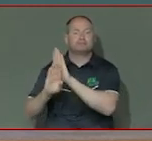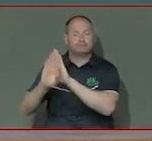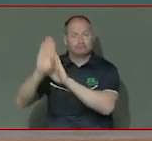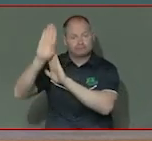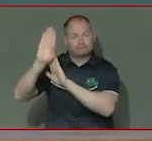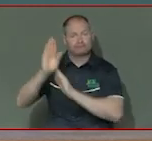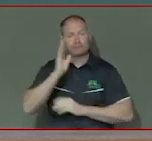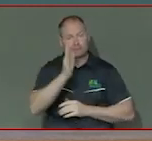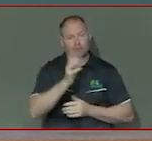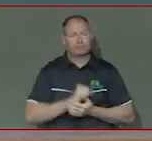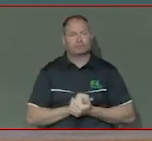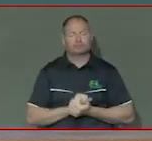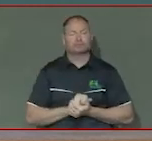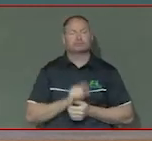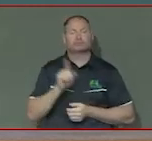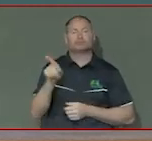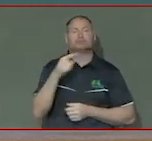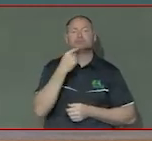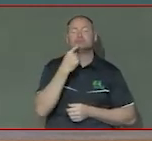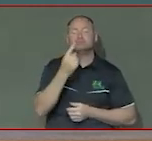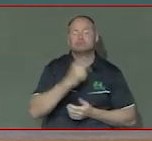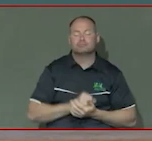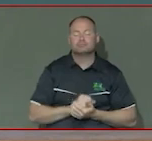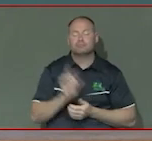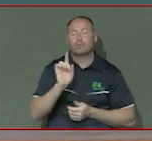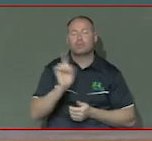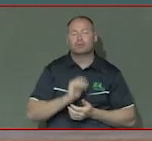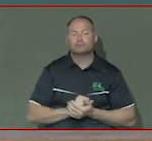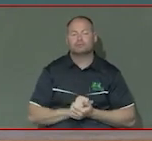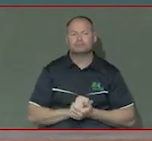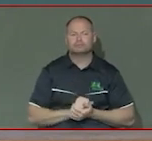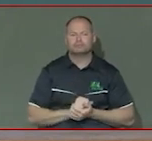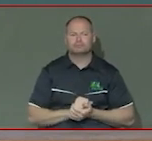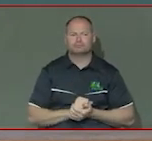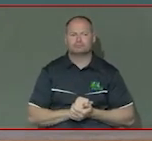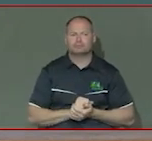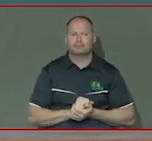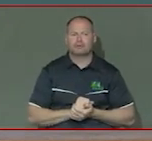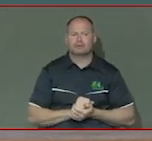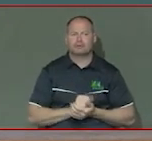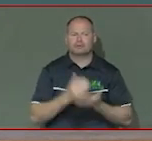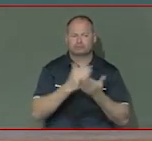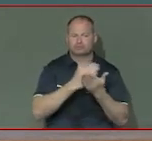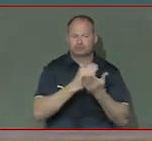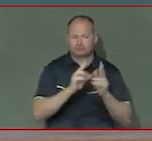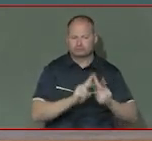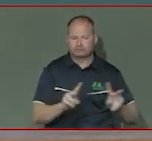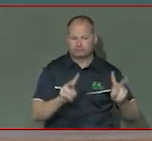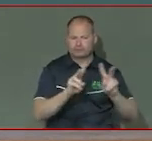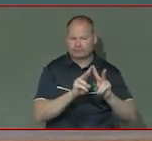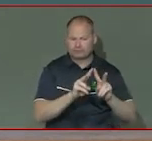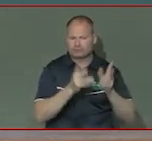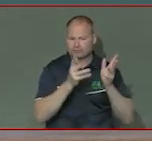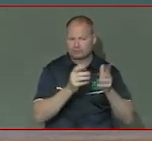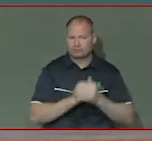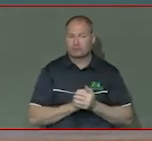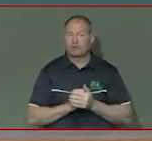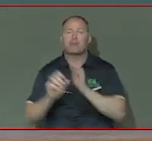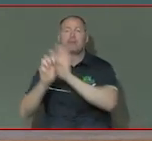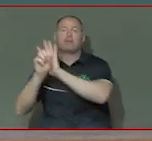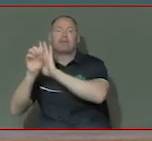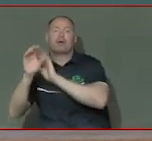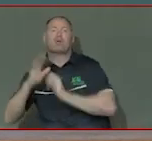So what does this say? They say the value of the share is 360 cents, but the market are only willing to